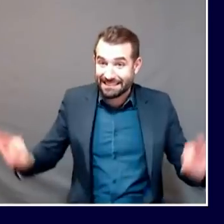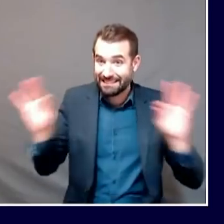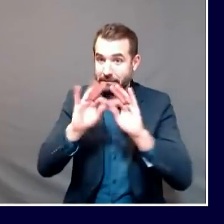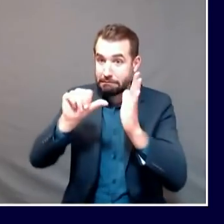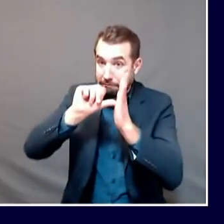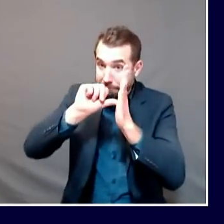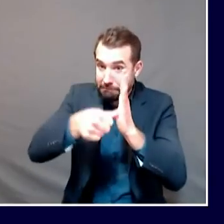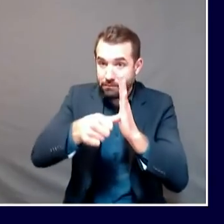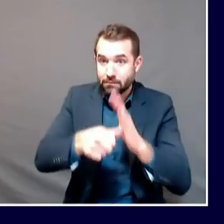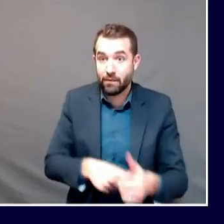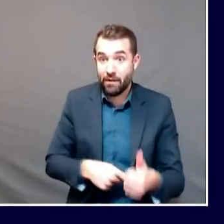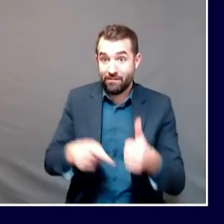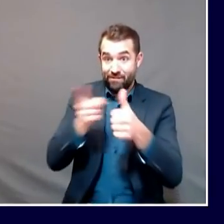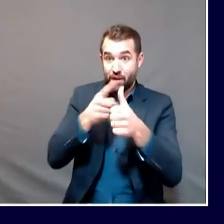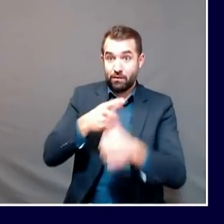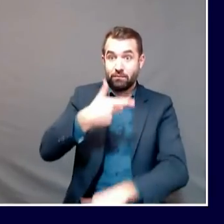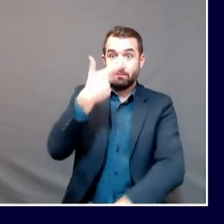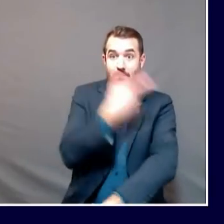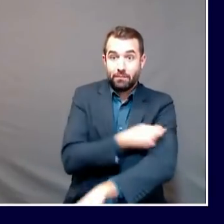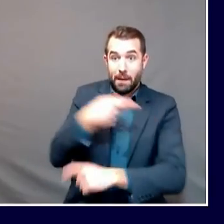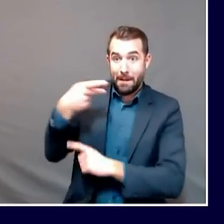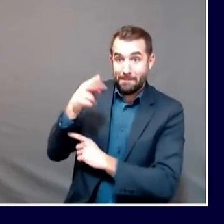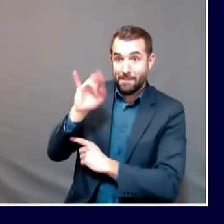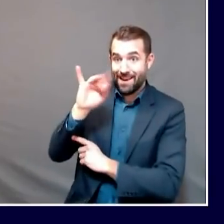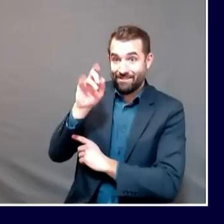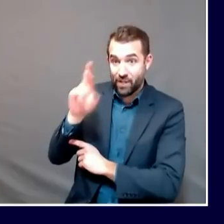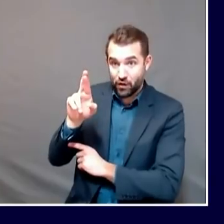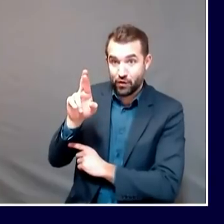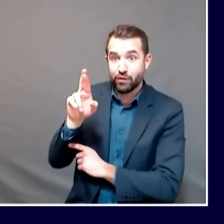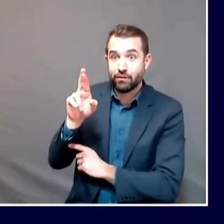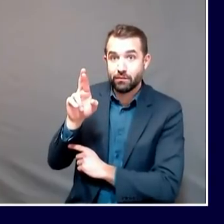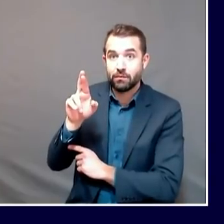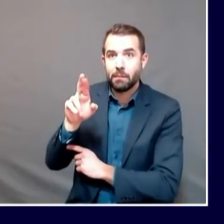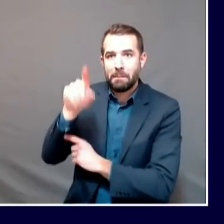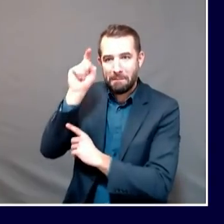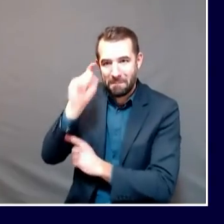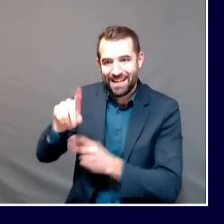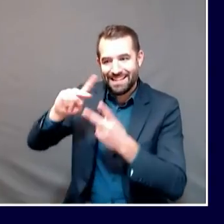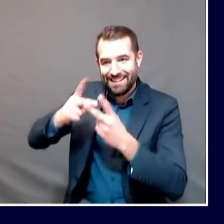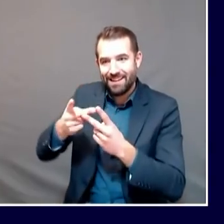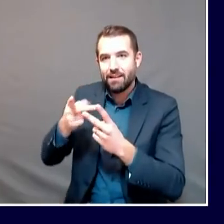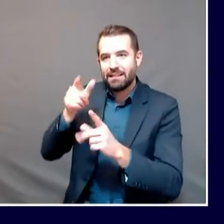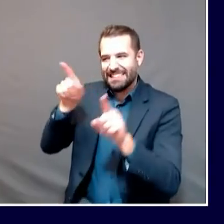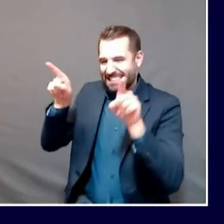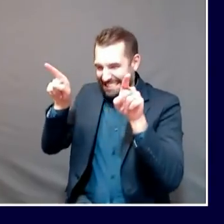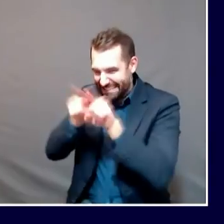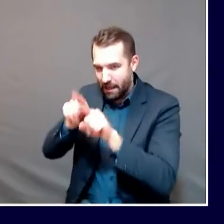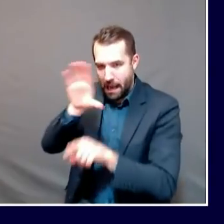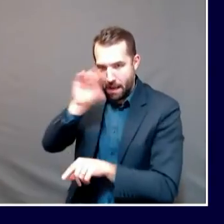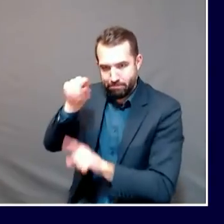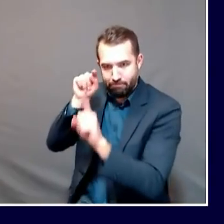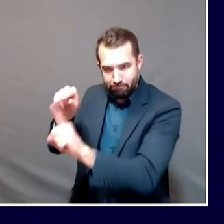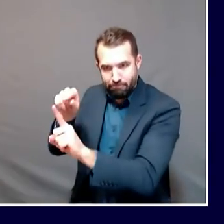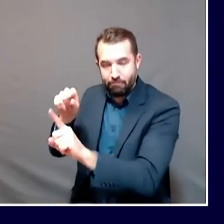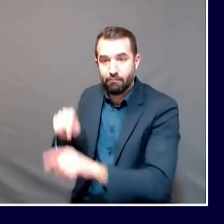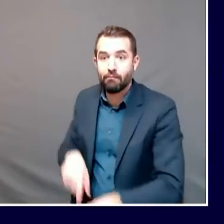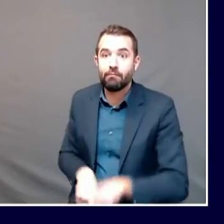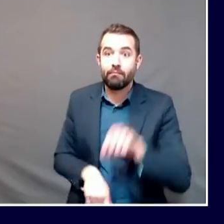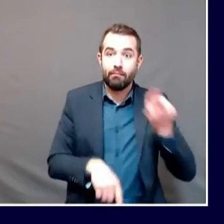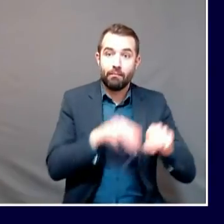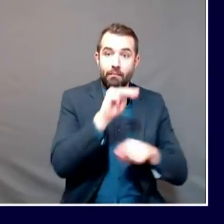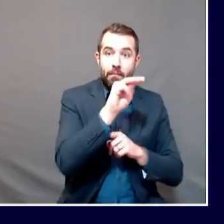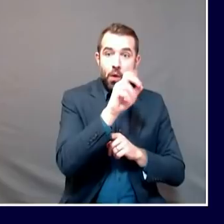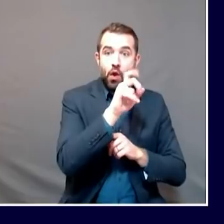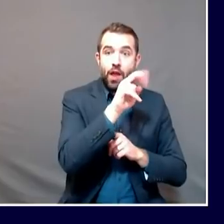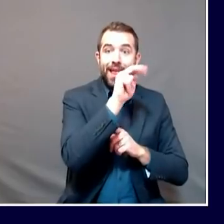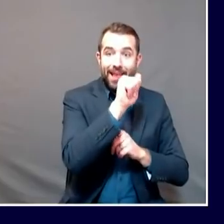second dose also of the Pfizer vaccine. Similarly, if you get your first dose from the Moderna vaccine,